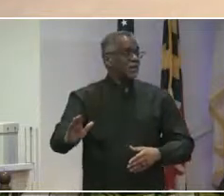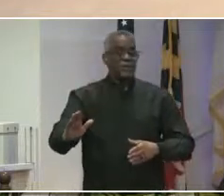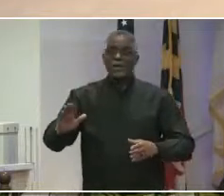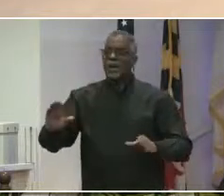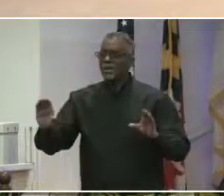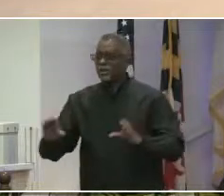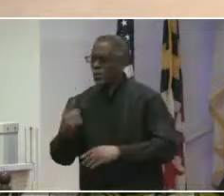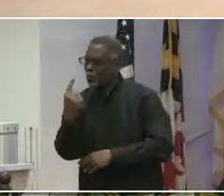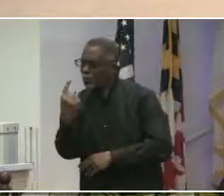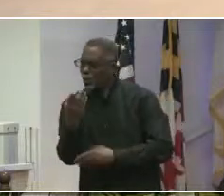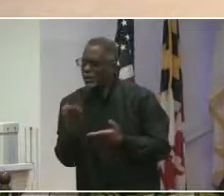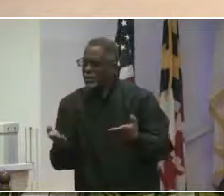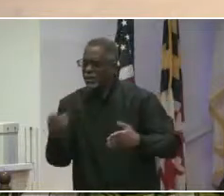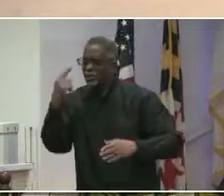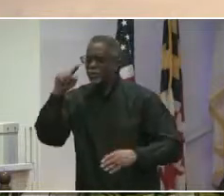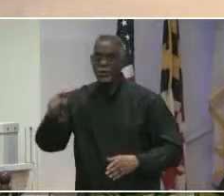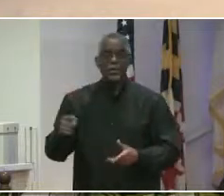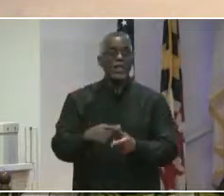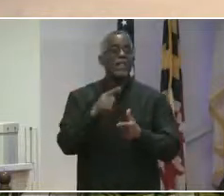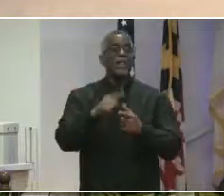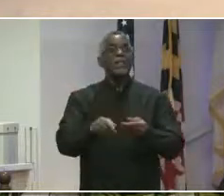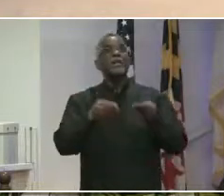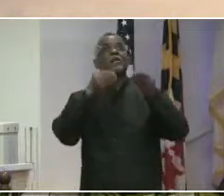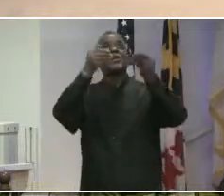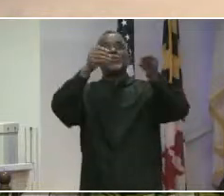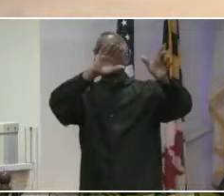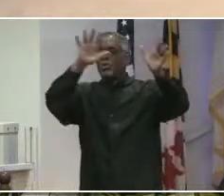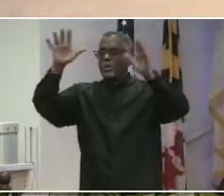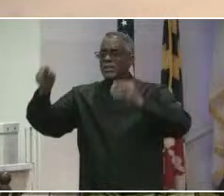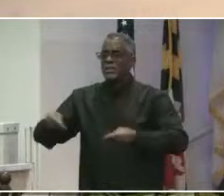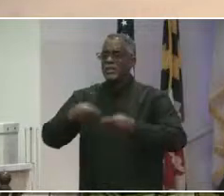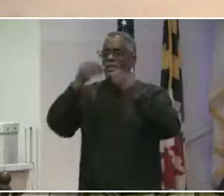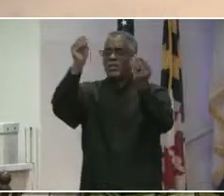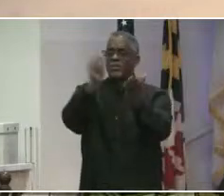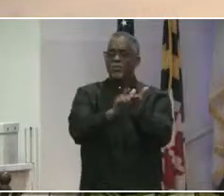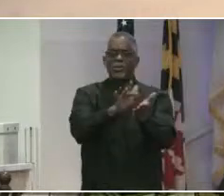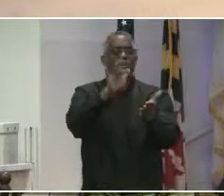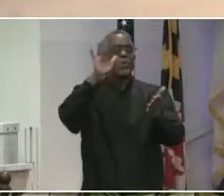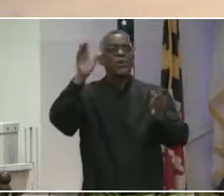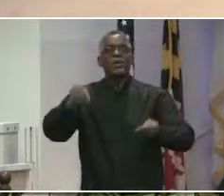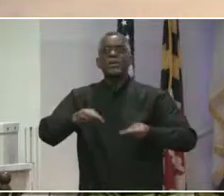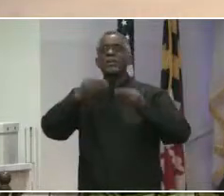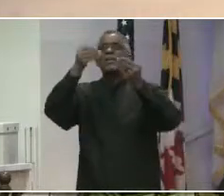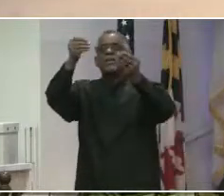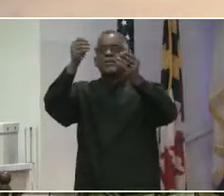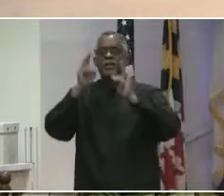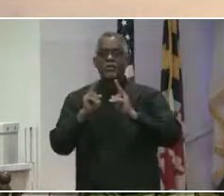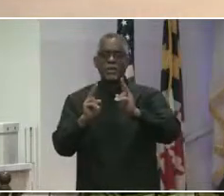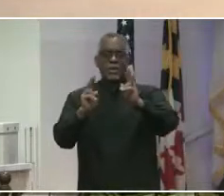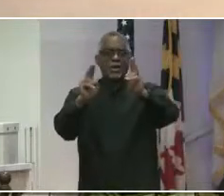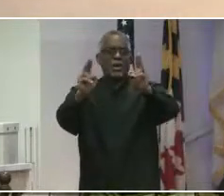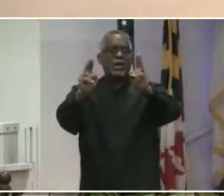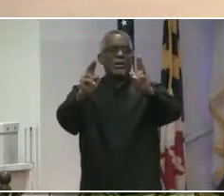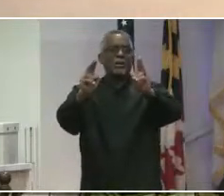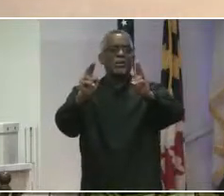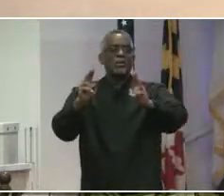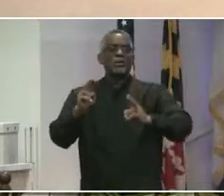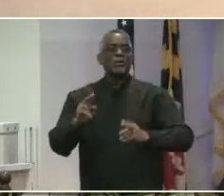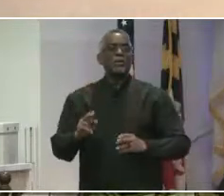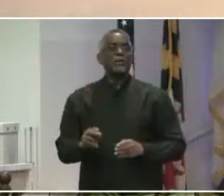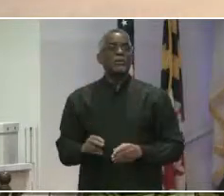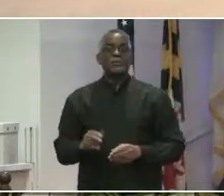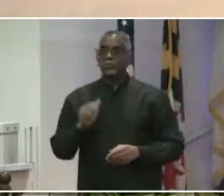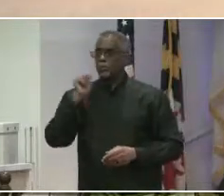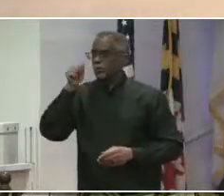you, then give him praise and give him glory and give him honor. Tomorrow